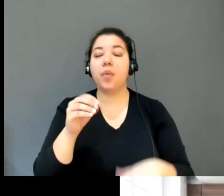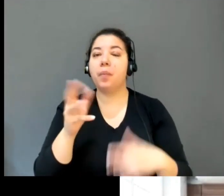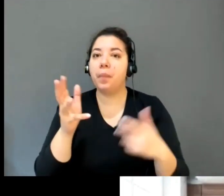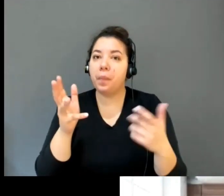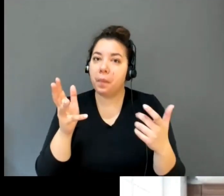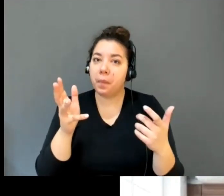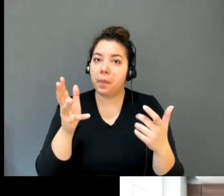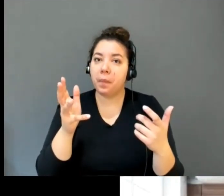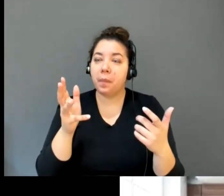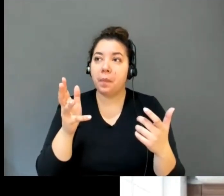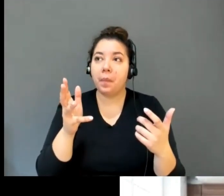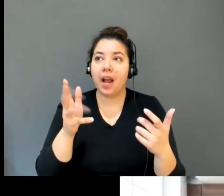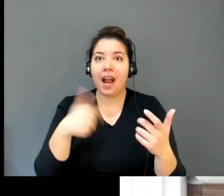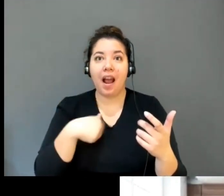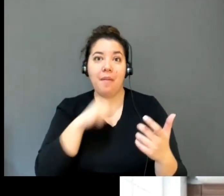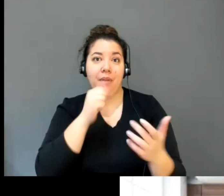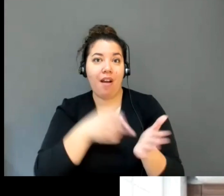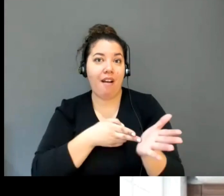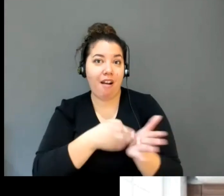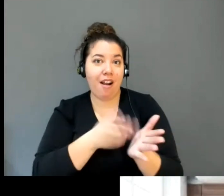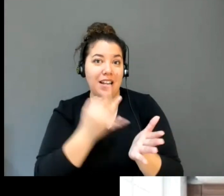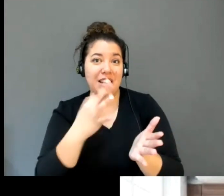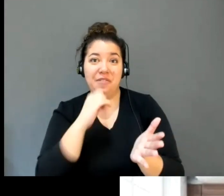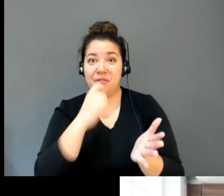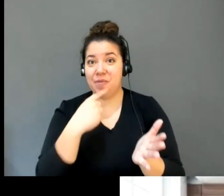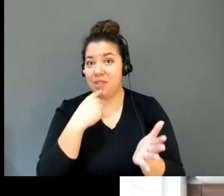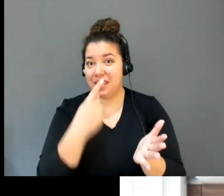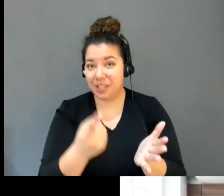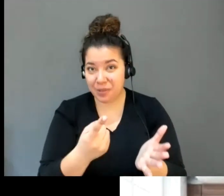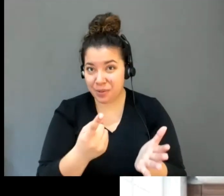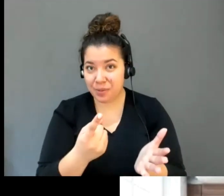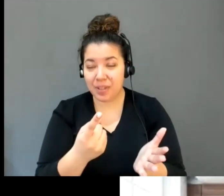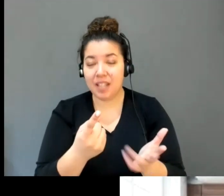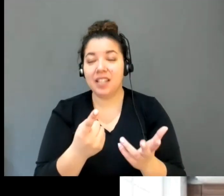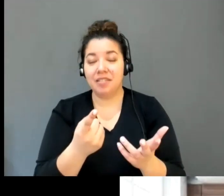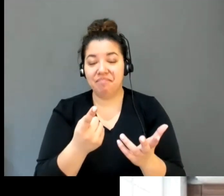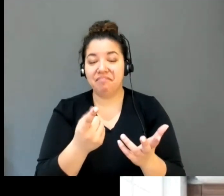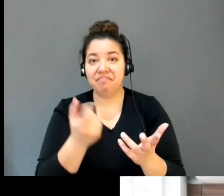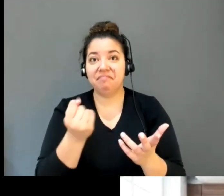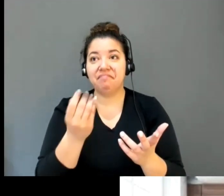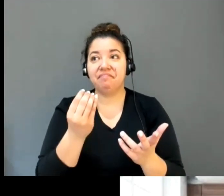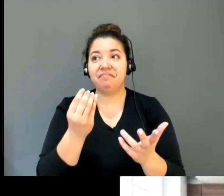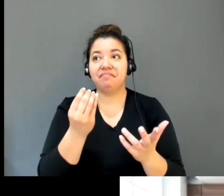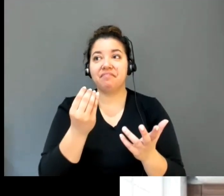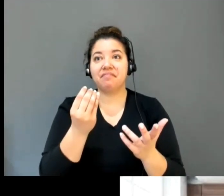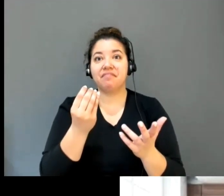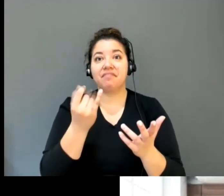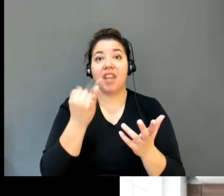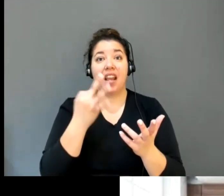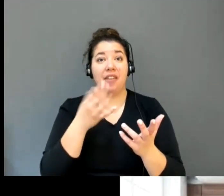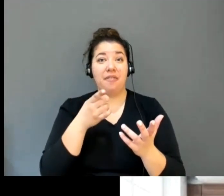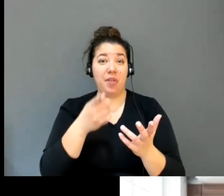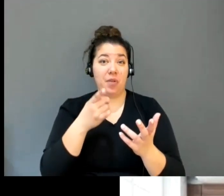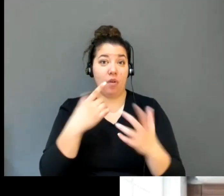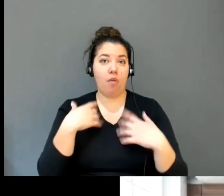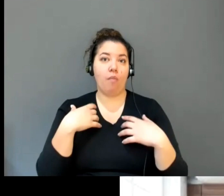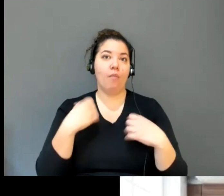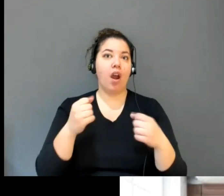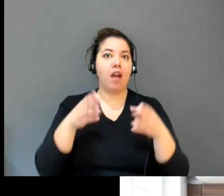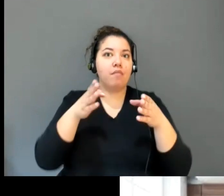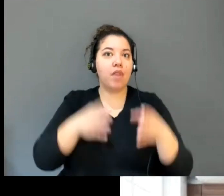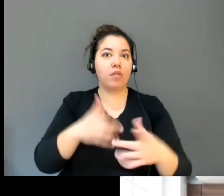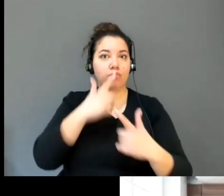would not be being myself if I didn't say something to the extent of, if you are one of the brave souls who has an interest